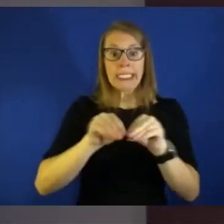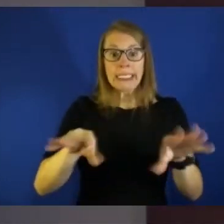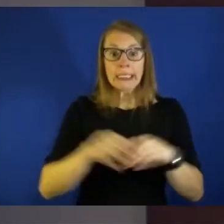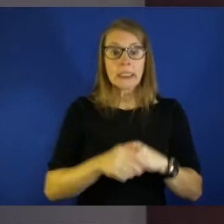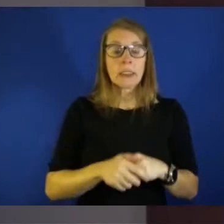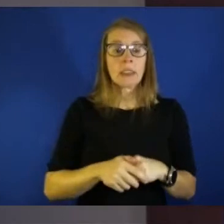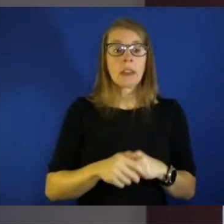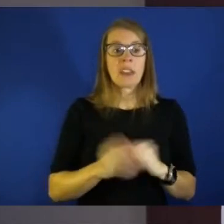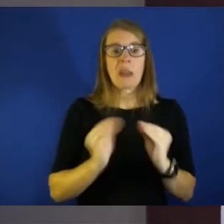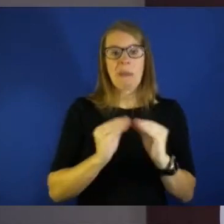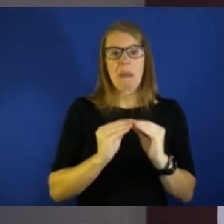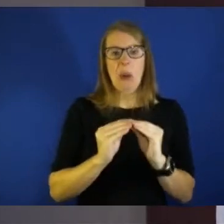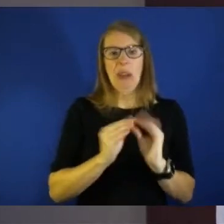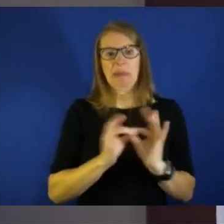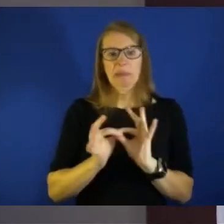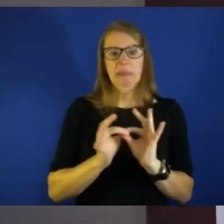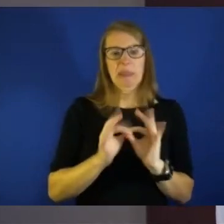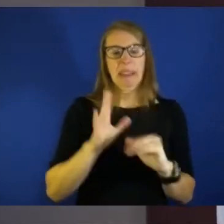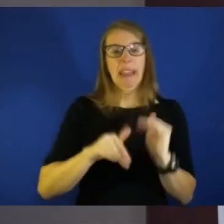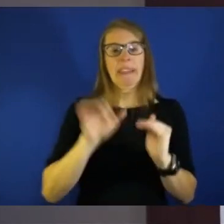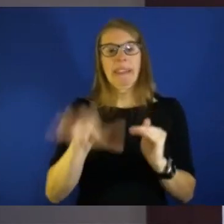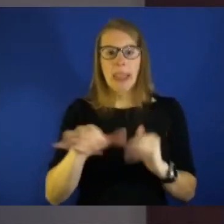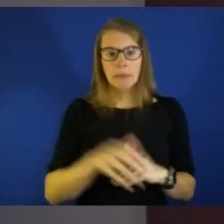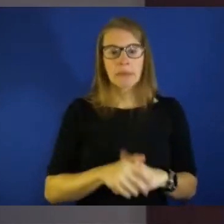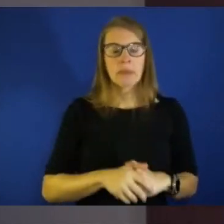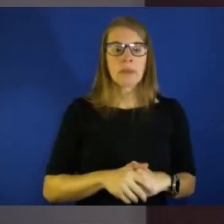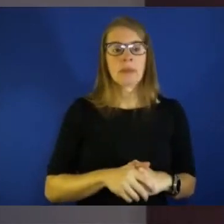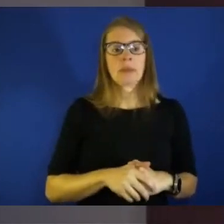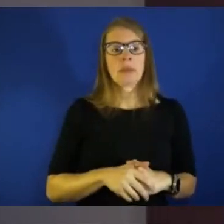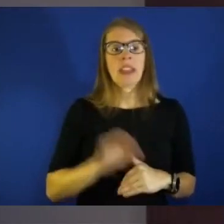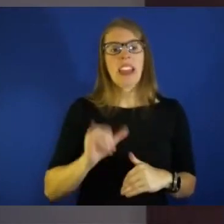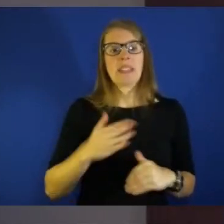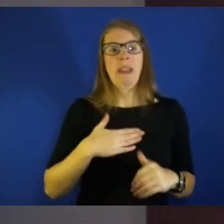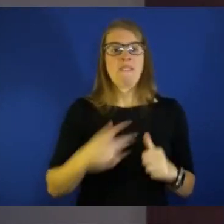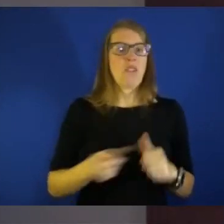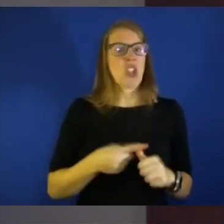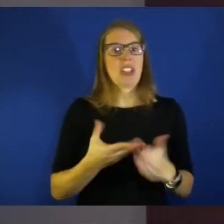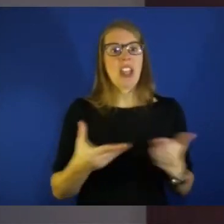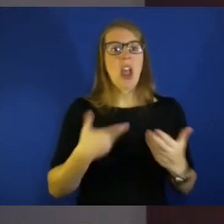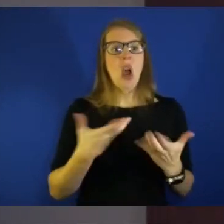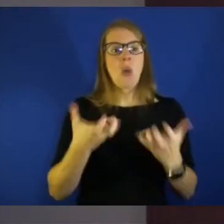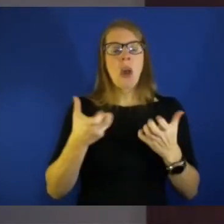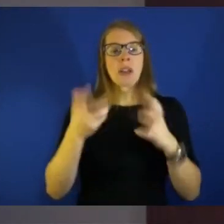it than that. So that's my sort of first thing is I want to see the data behind it.